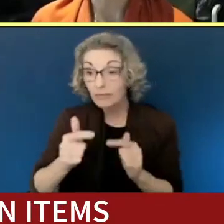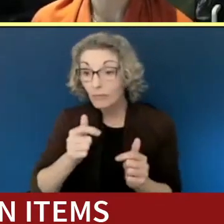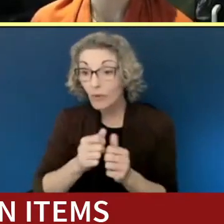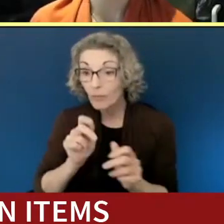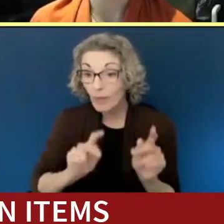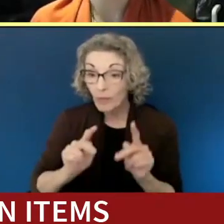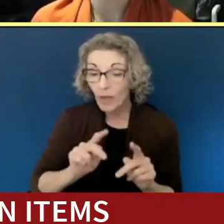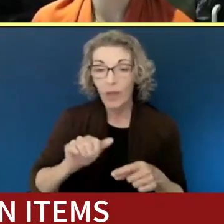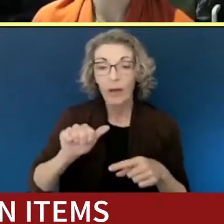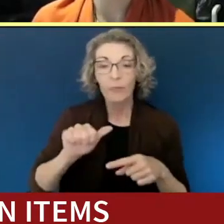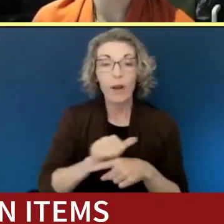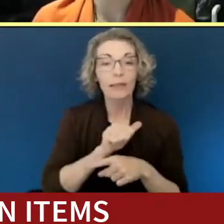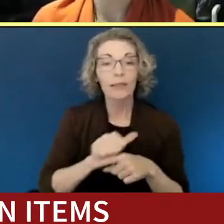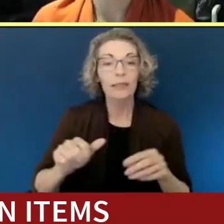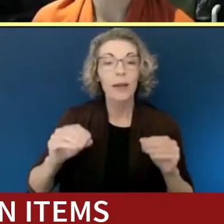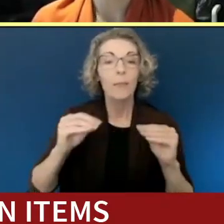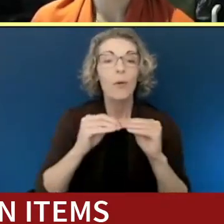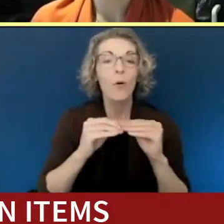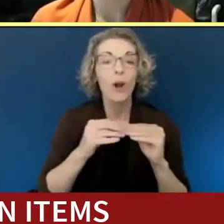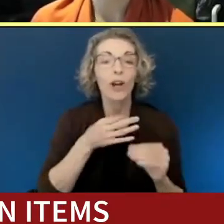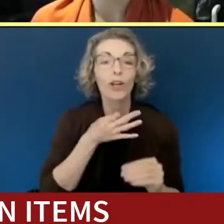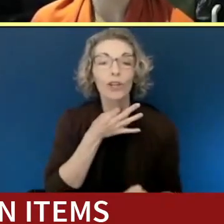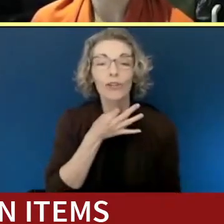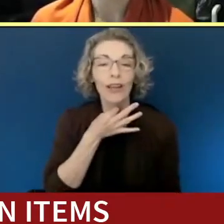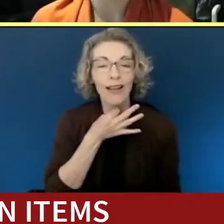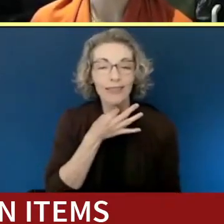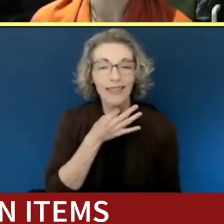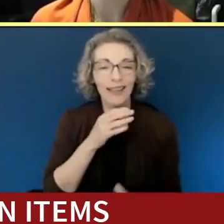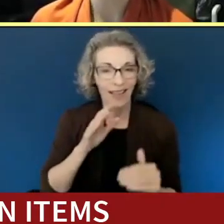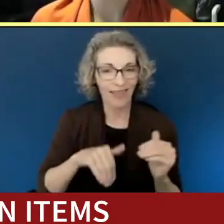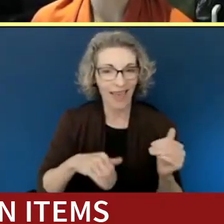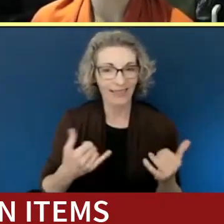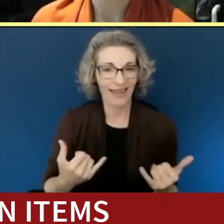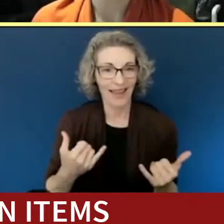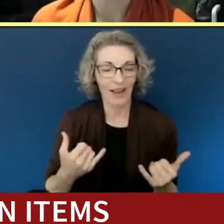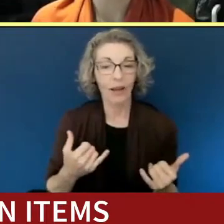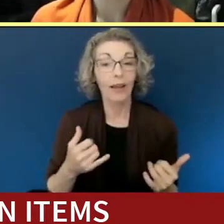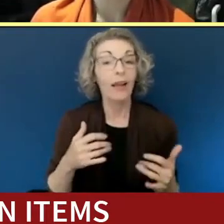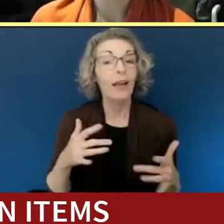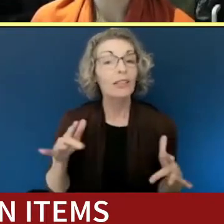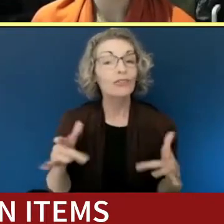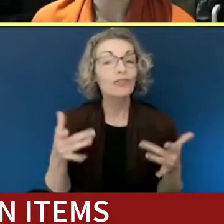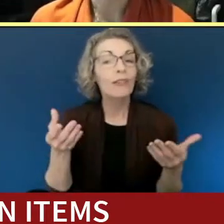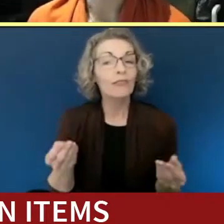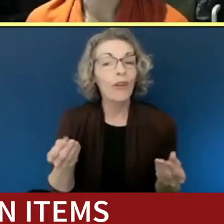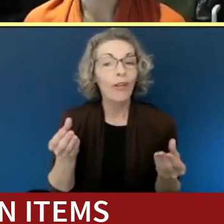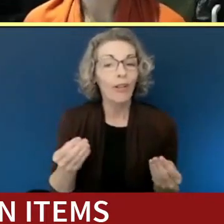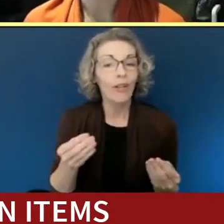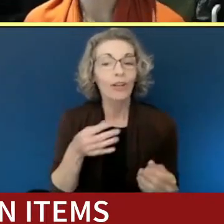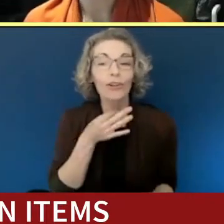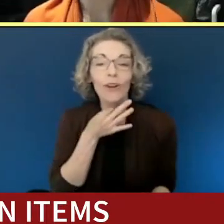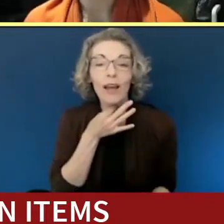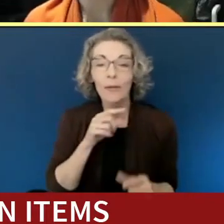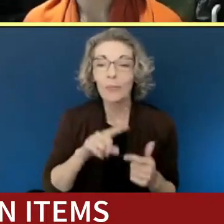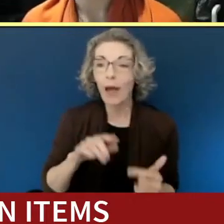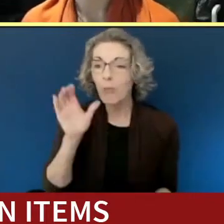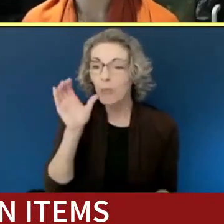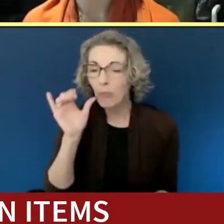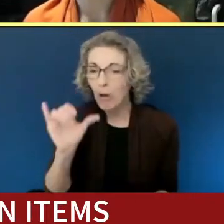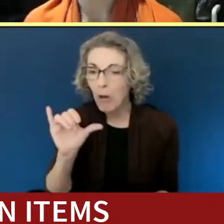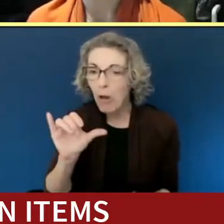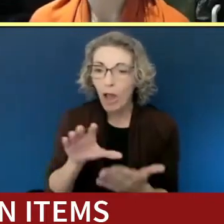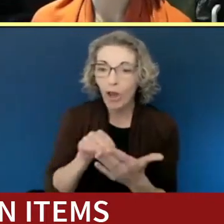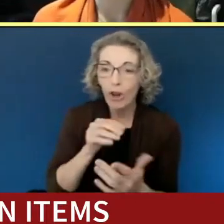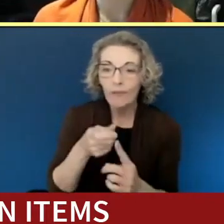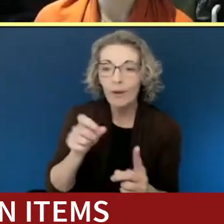even more curiosity than I do now, and gentle curiosity, but just to learn from other people, like, oh, like, how do you